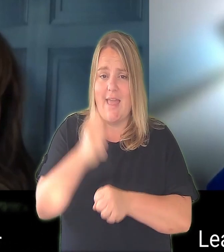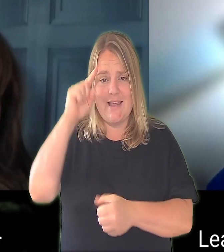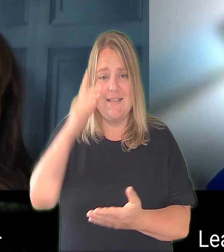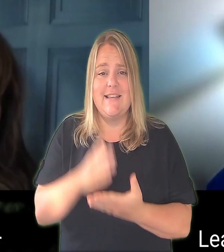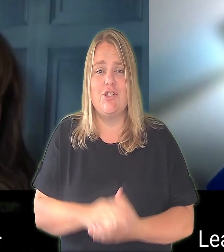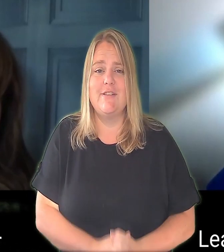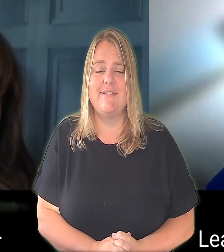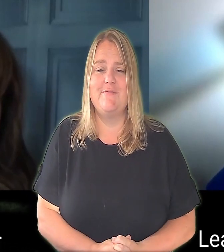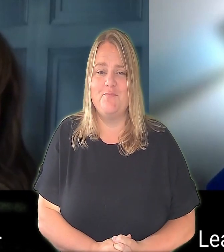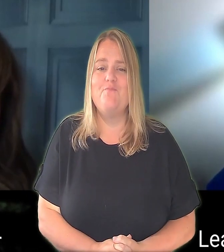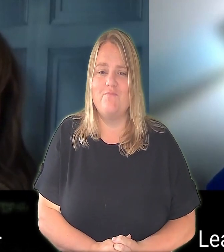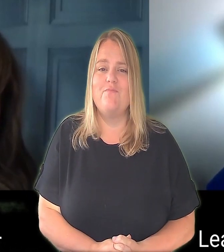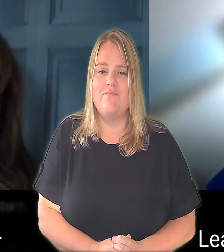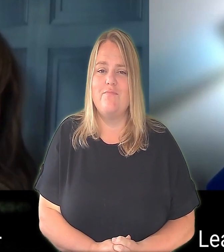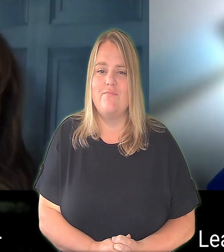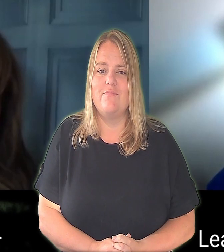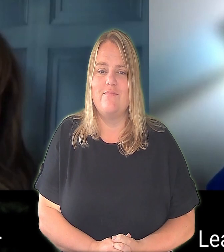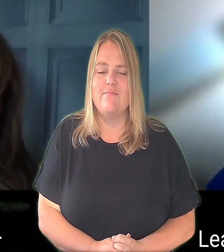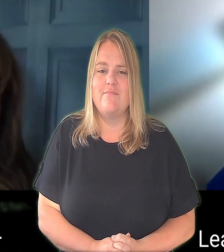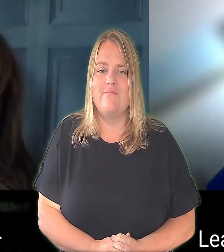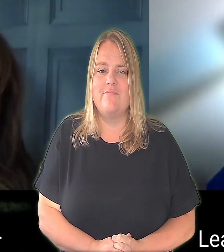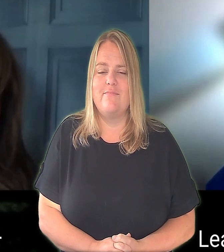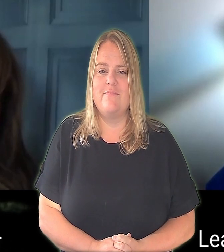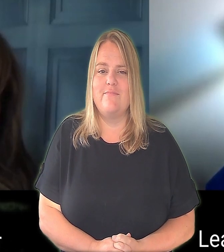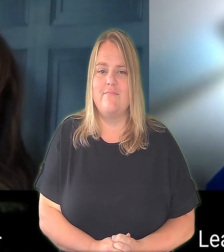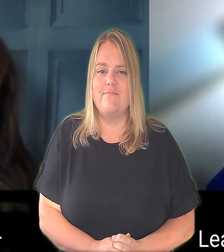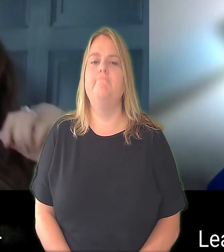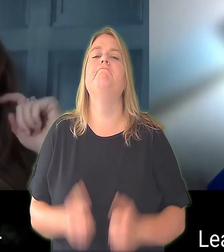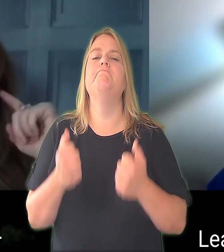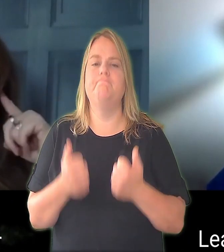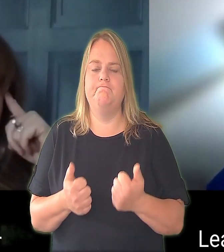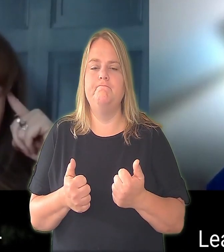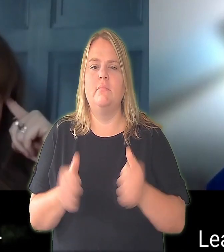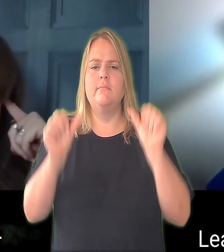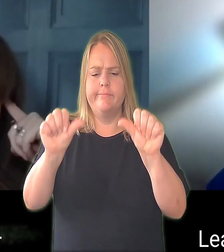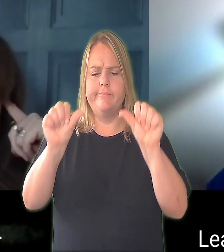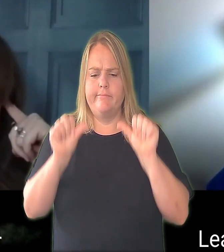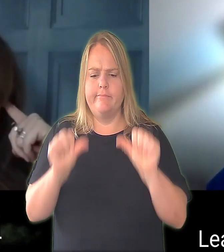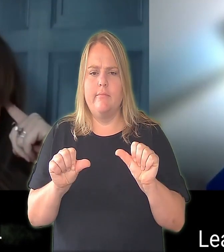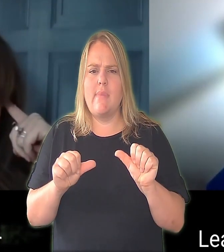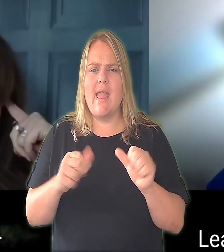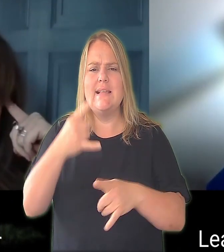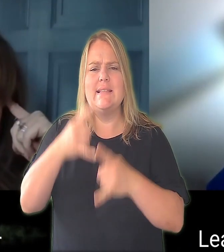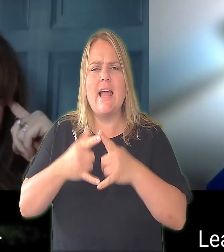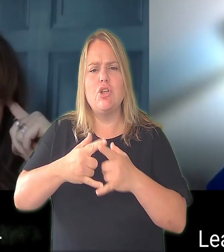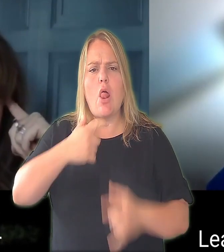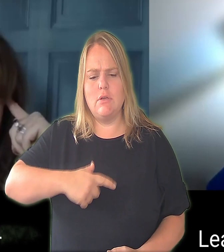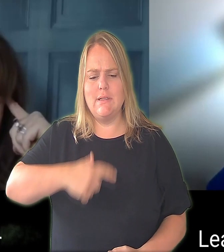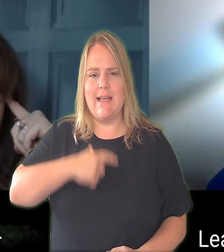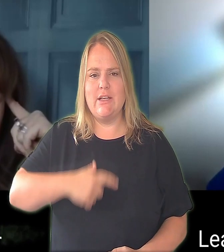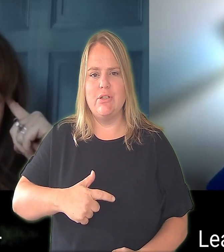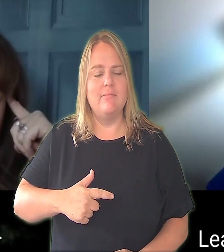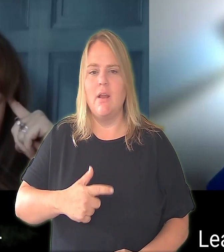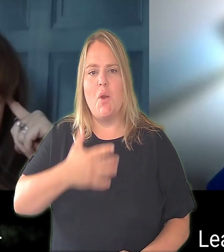everyone, not just a core group of similar people who decide everything for everyone all the time. Okay, that makes sense, but I don't